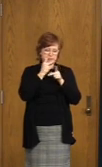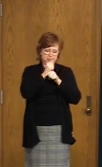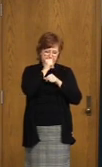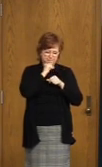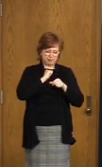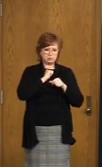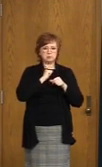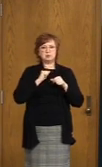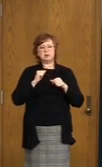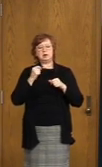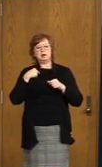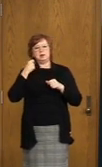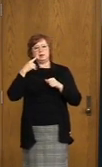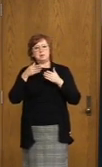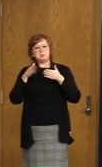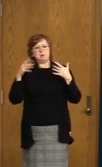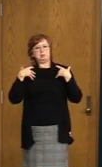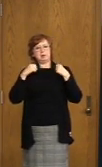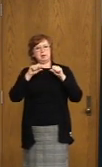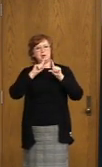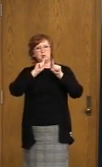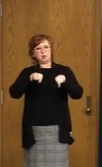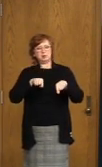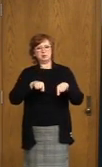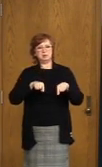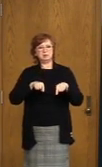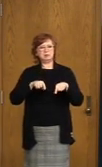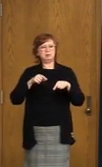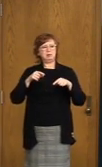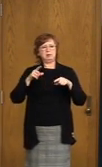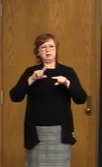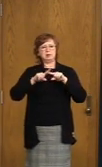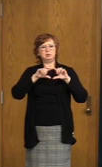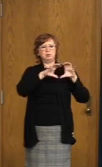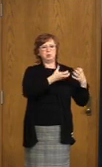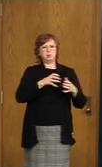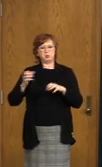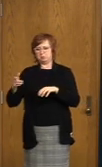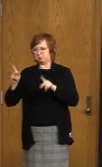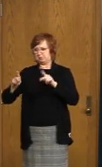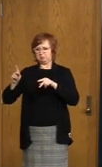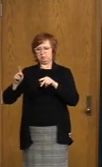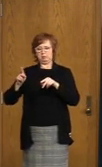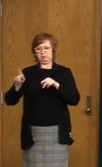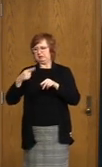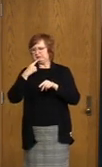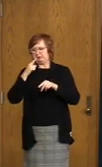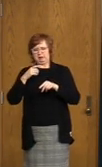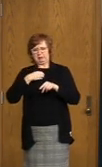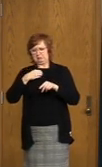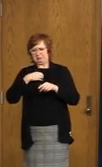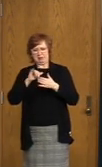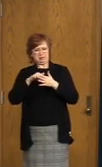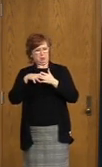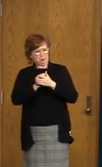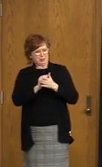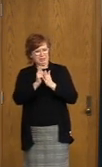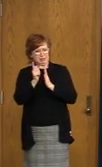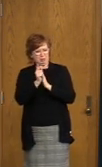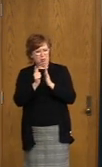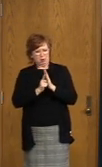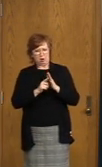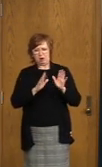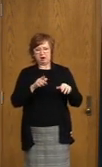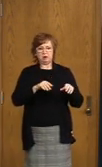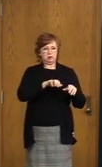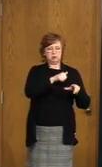it's too little, some people say it's too much. But, they do try to strike a fine balance between minimizing cases as long as the